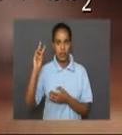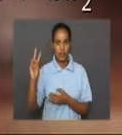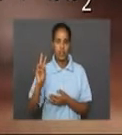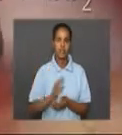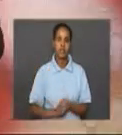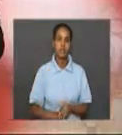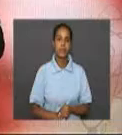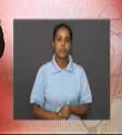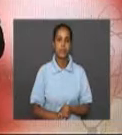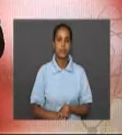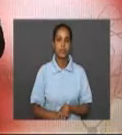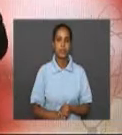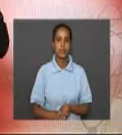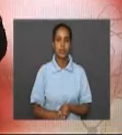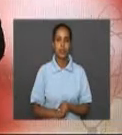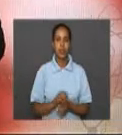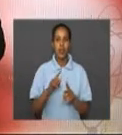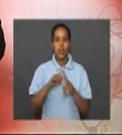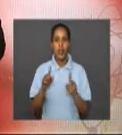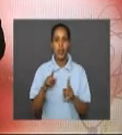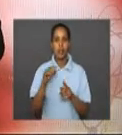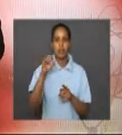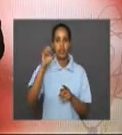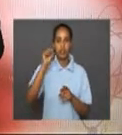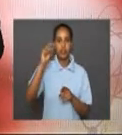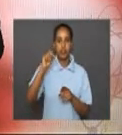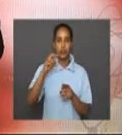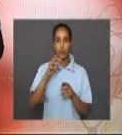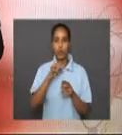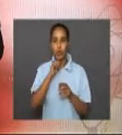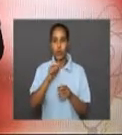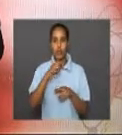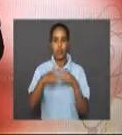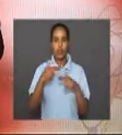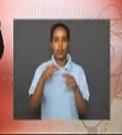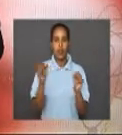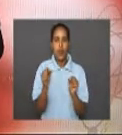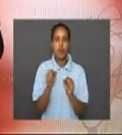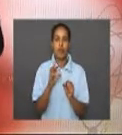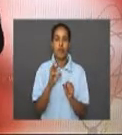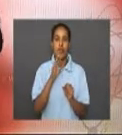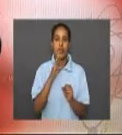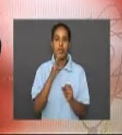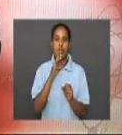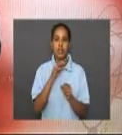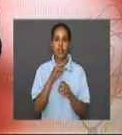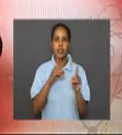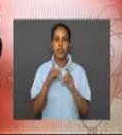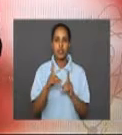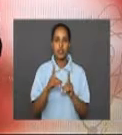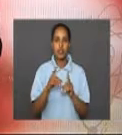We discussed some of the chemical characteristics of calcium. For